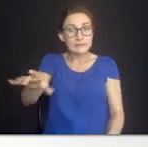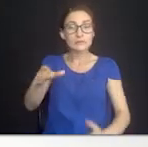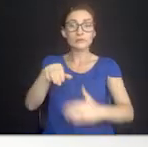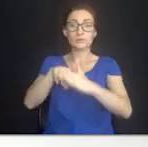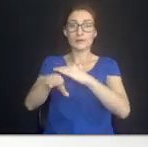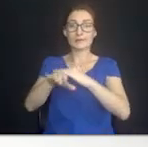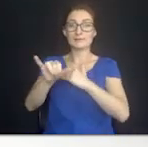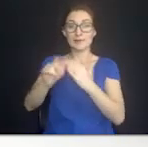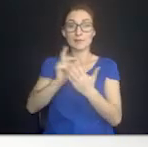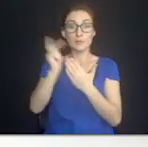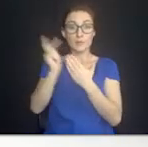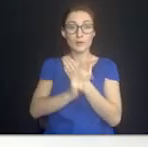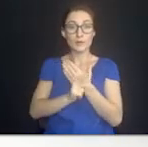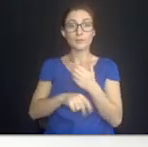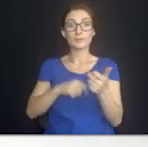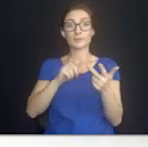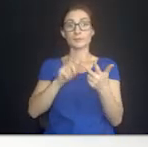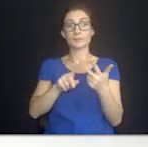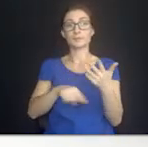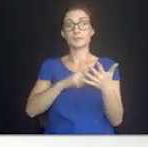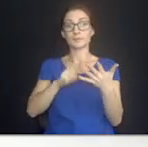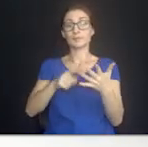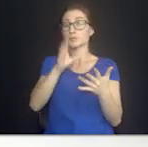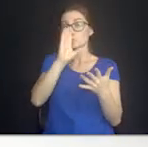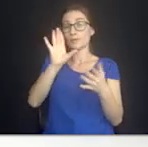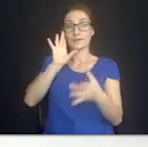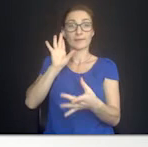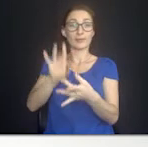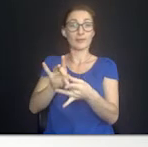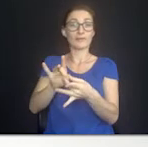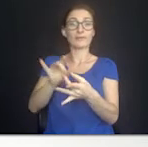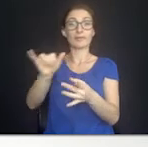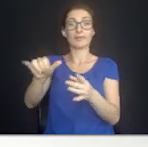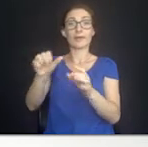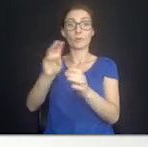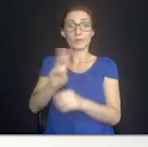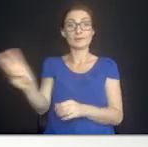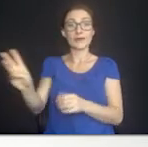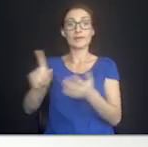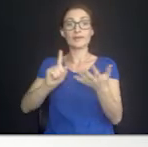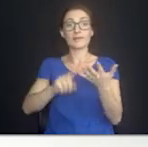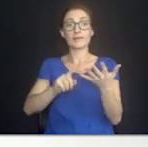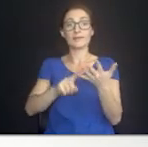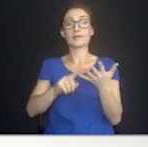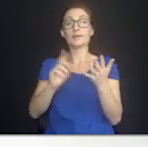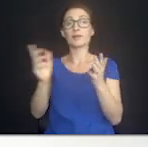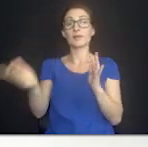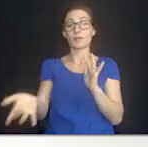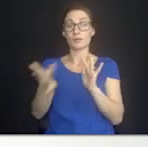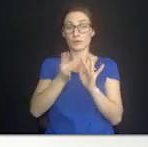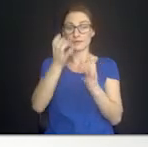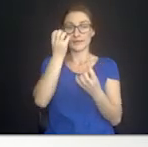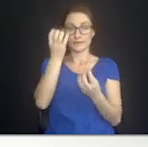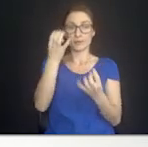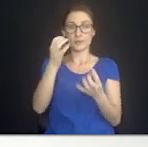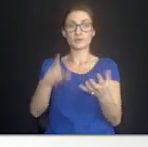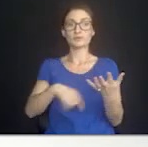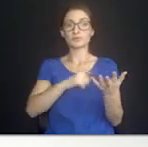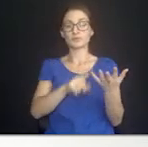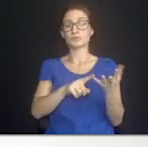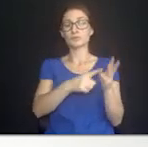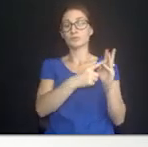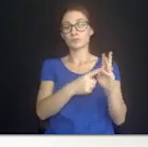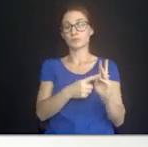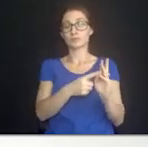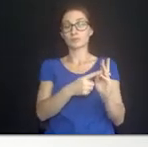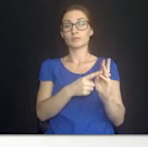of pocket in order to access this program. We have a direct link to the website, the agency contact information, and we also